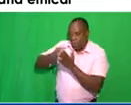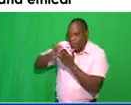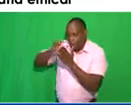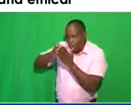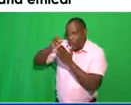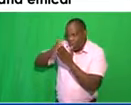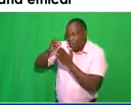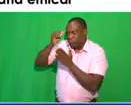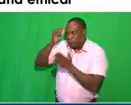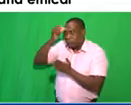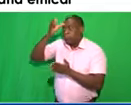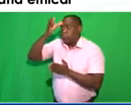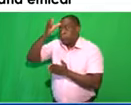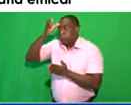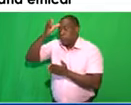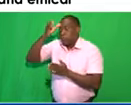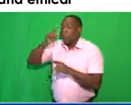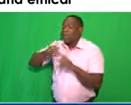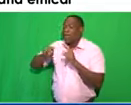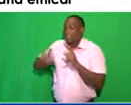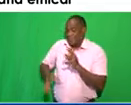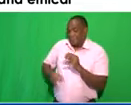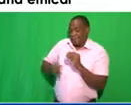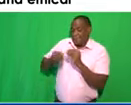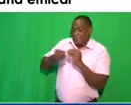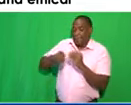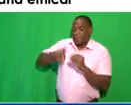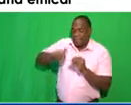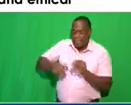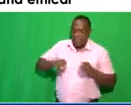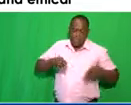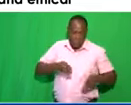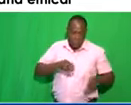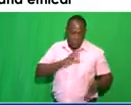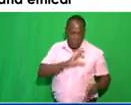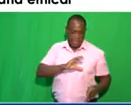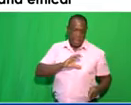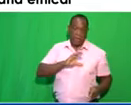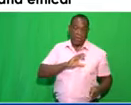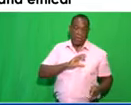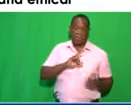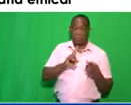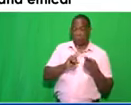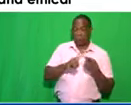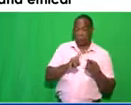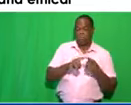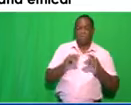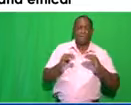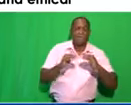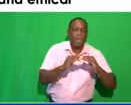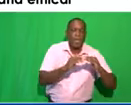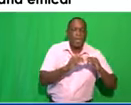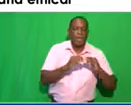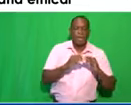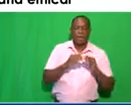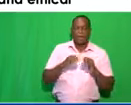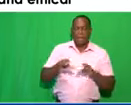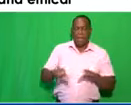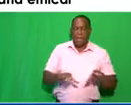in addition to that. And so this one focuses on ethics, and integrity, and moral